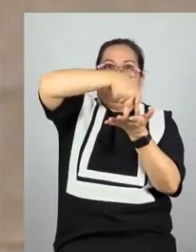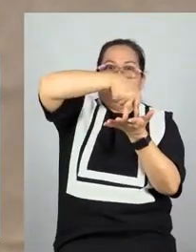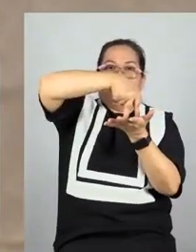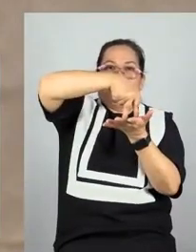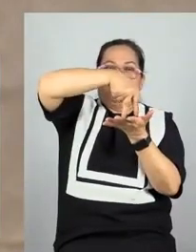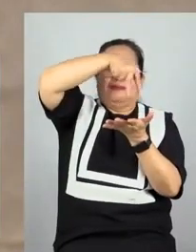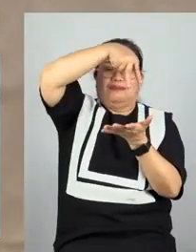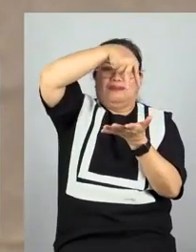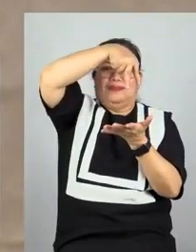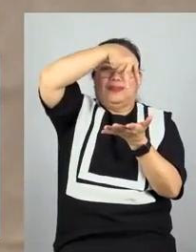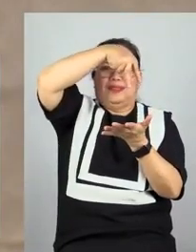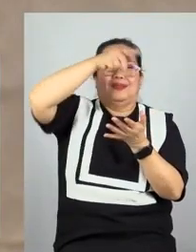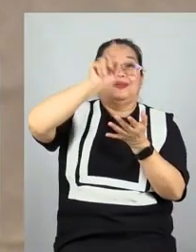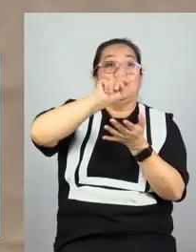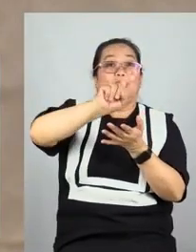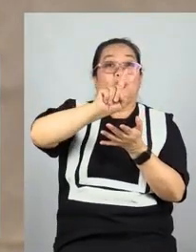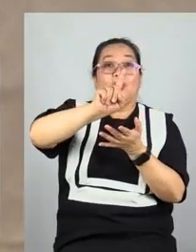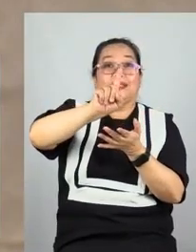of